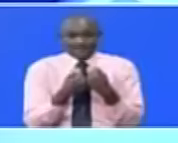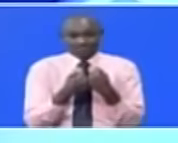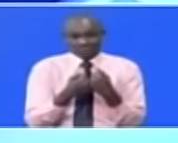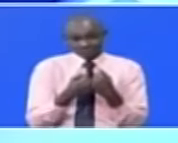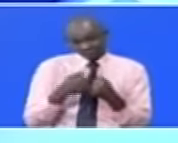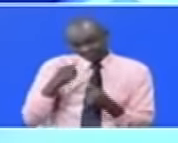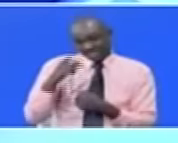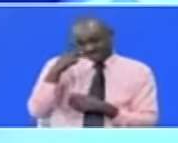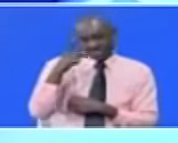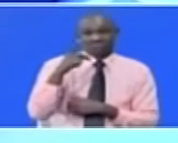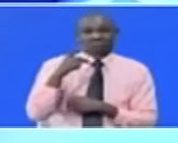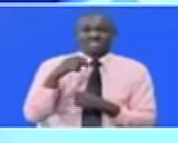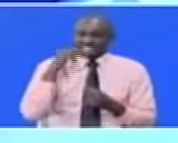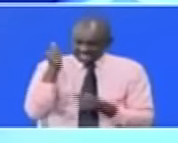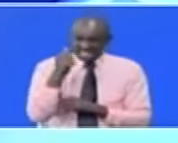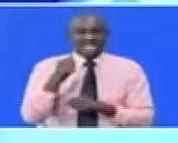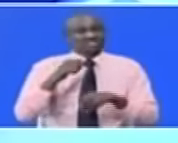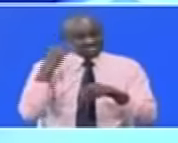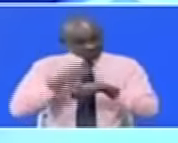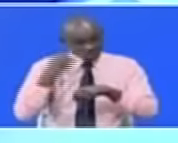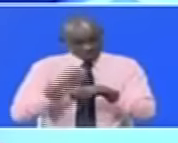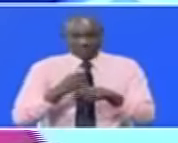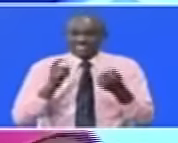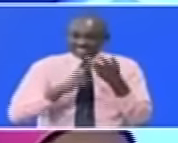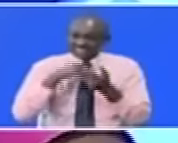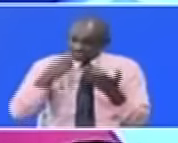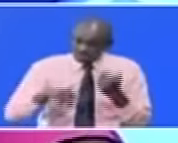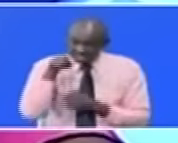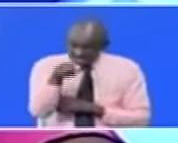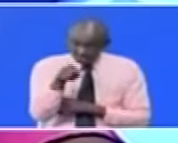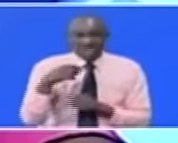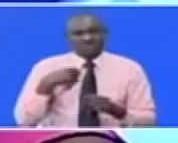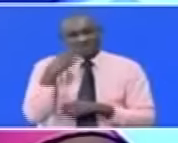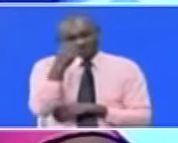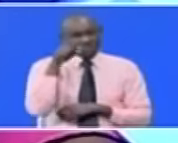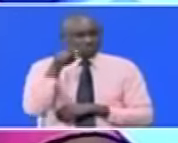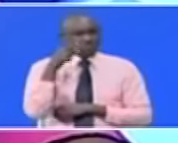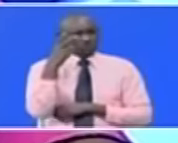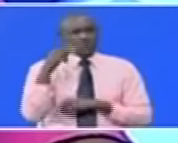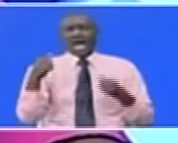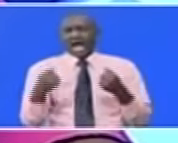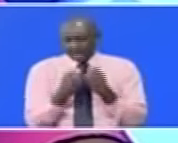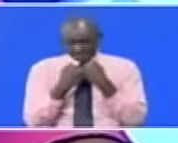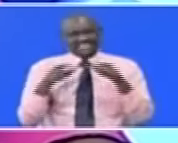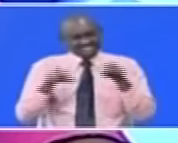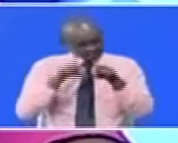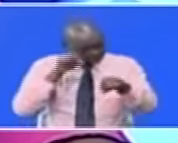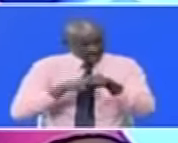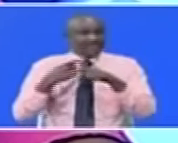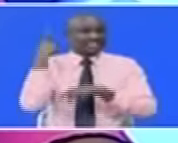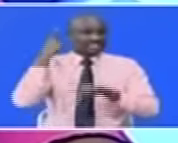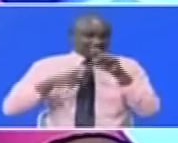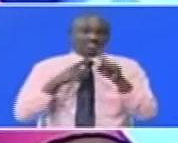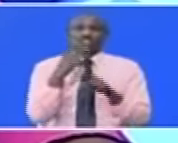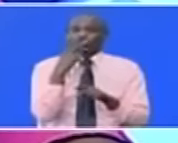of Statistics, this is a much improved performance of the economy compared to 5.2% growth registered in a similar period in